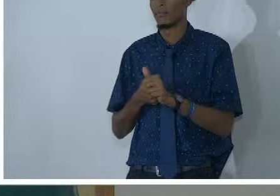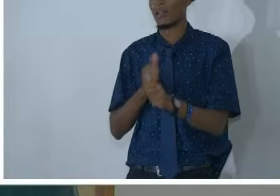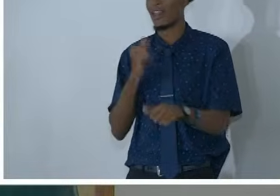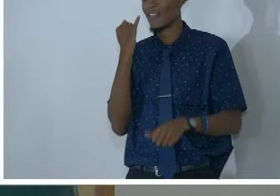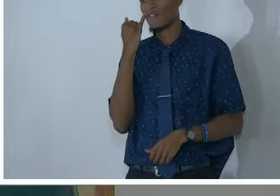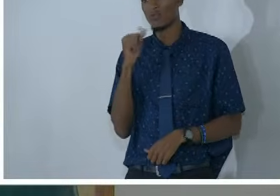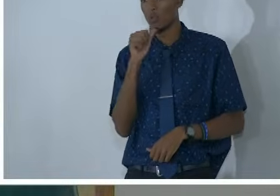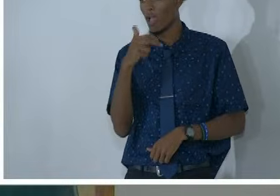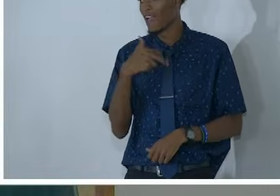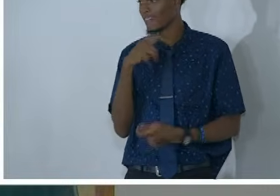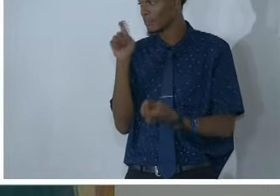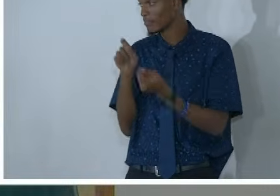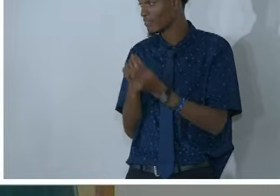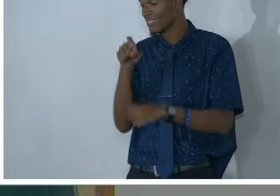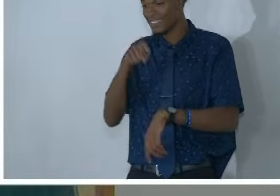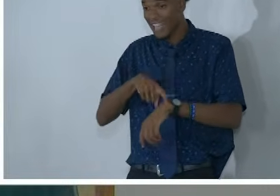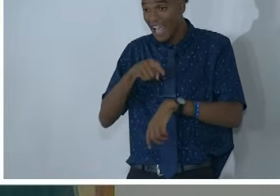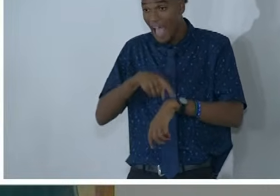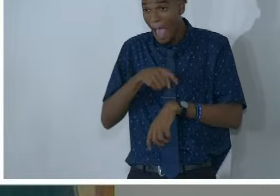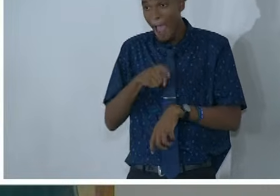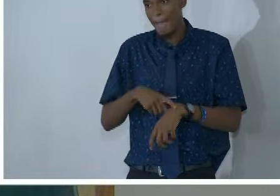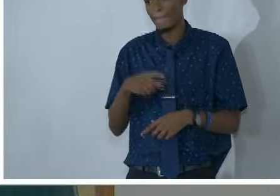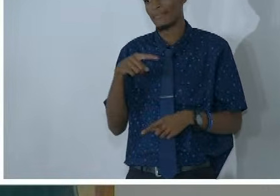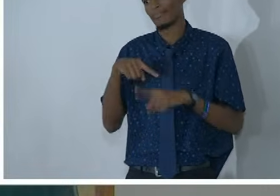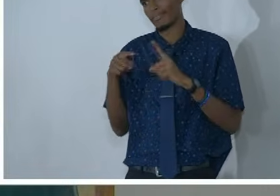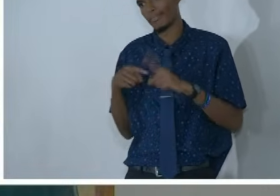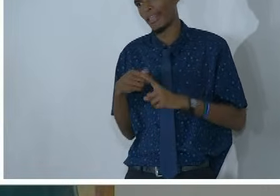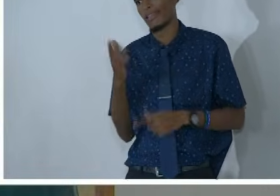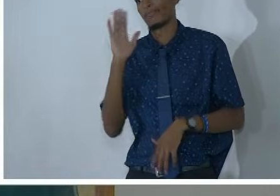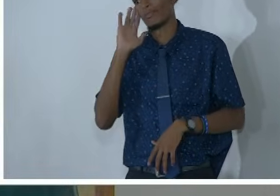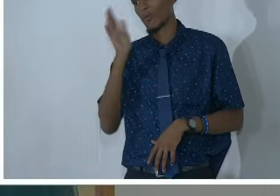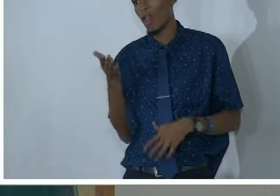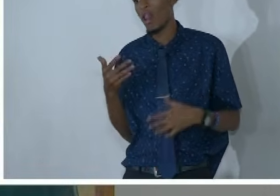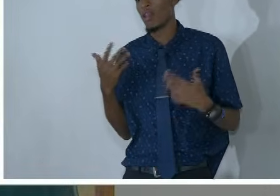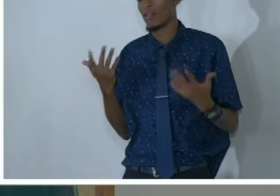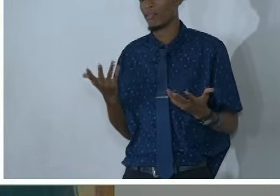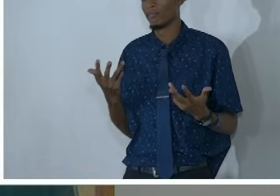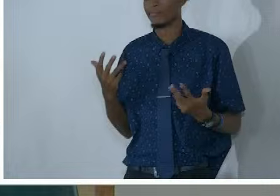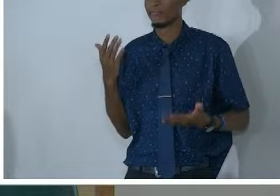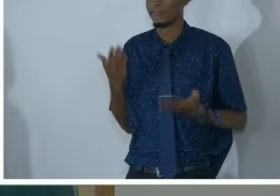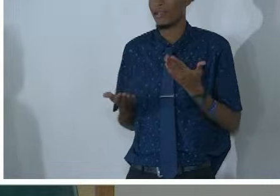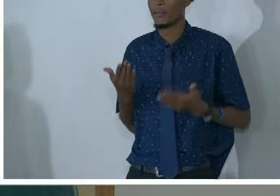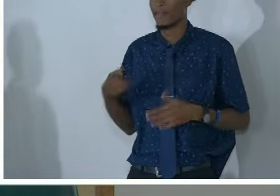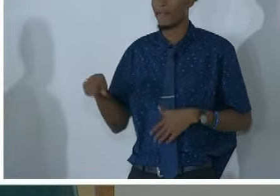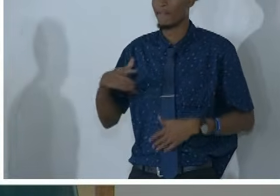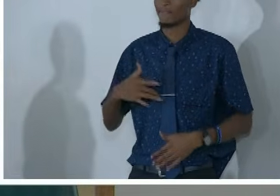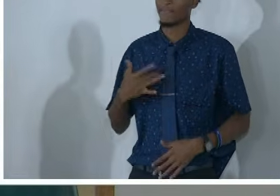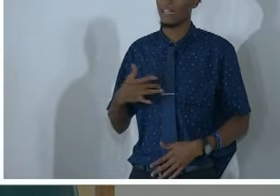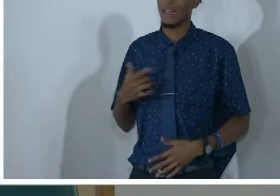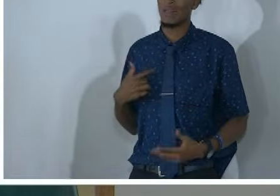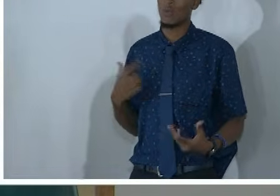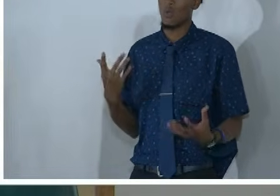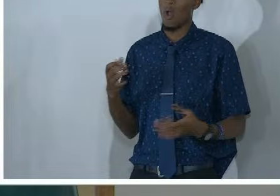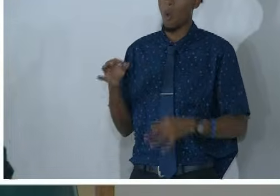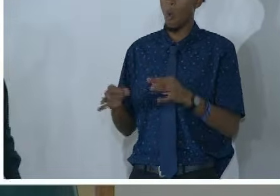time, then there will be the tendency for it to